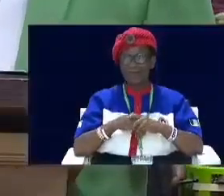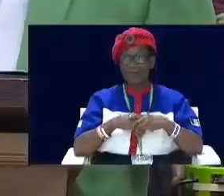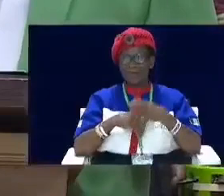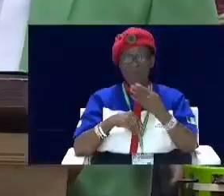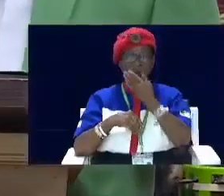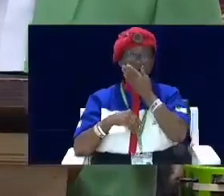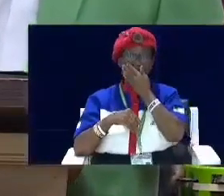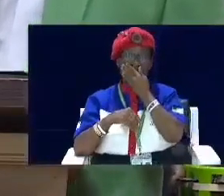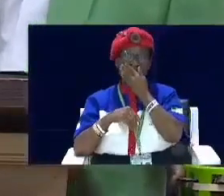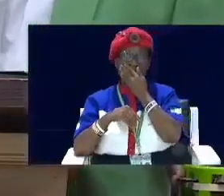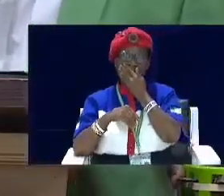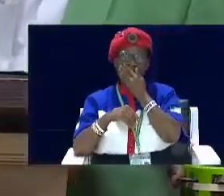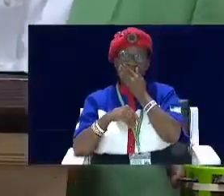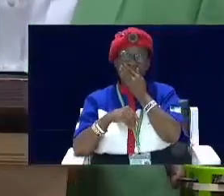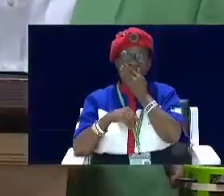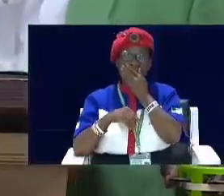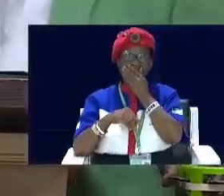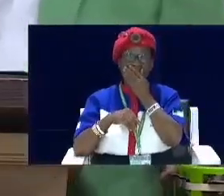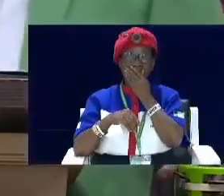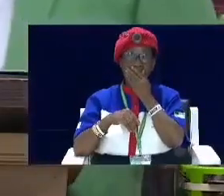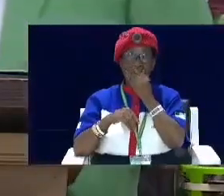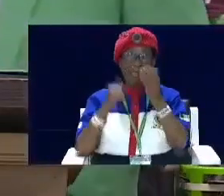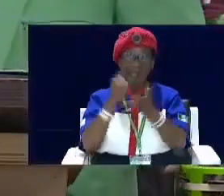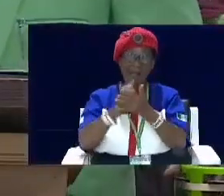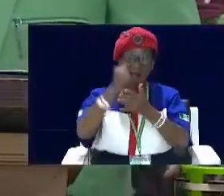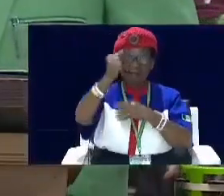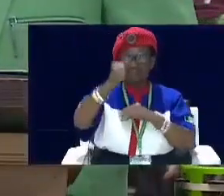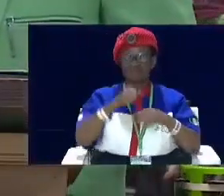re patapata l'Olorun ti mu kuro nsinsin yi.